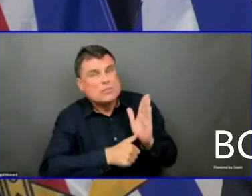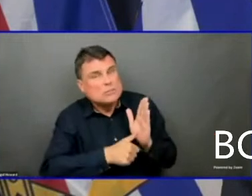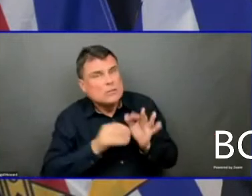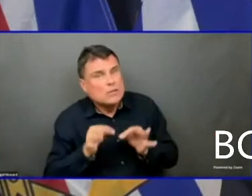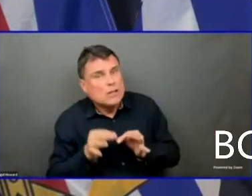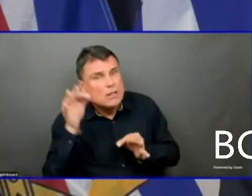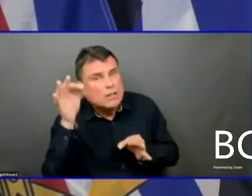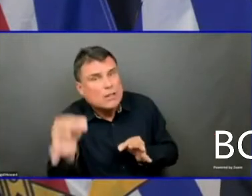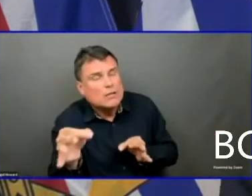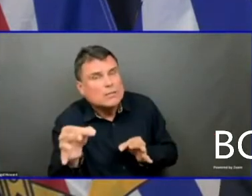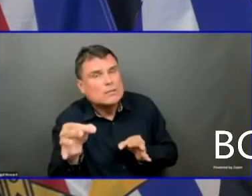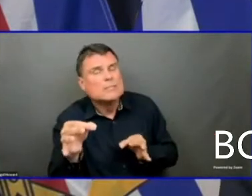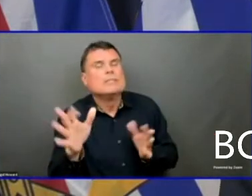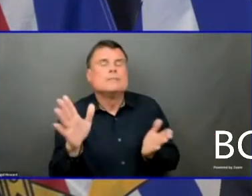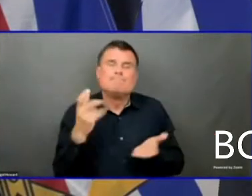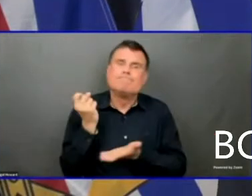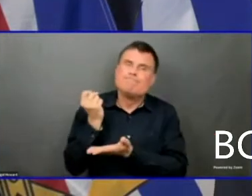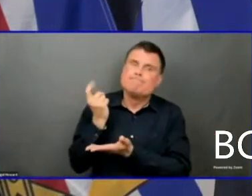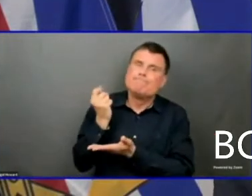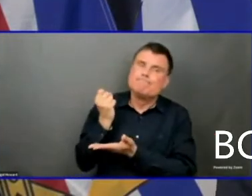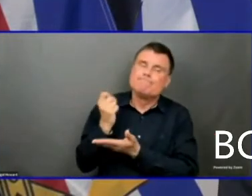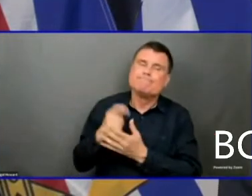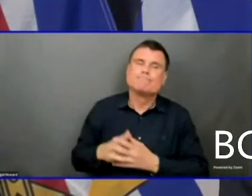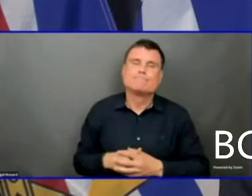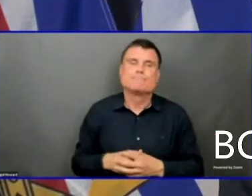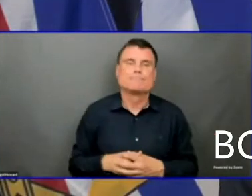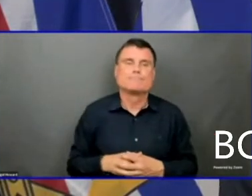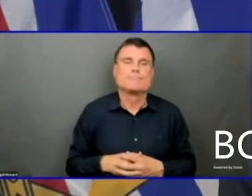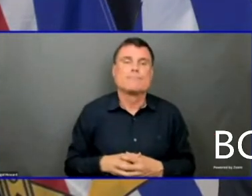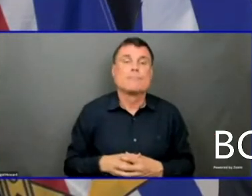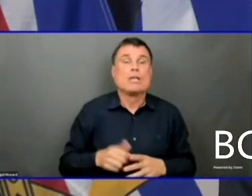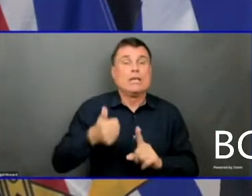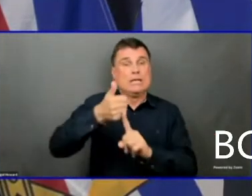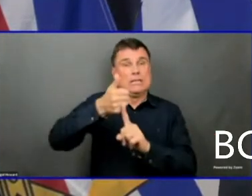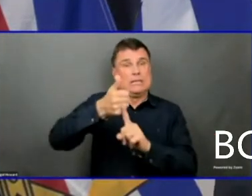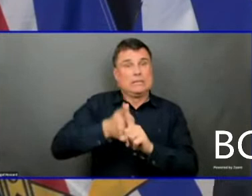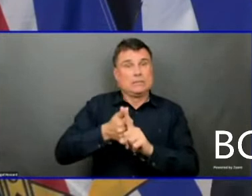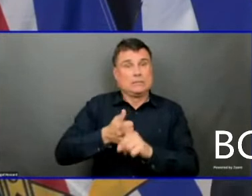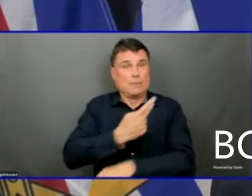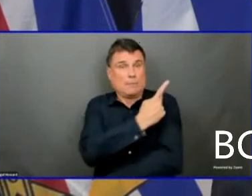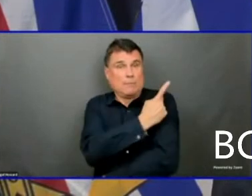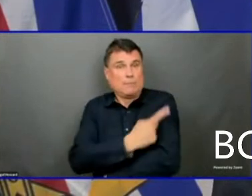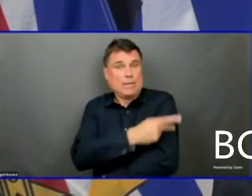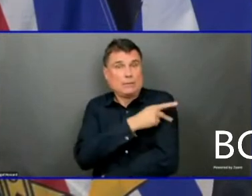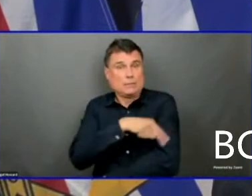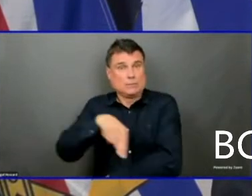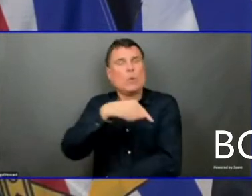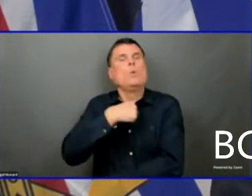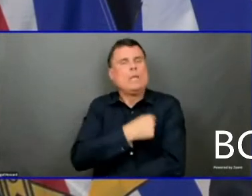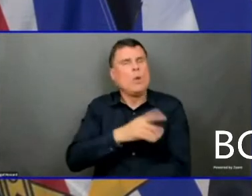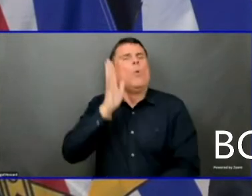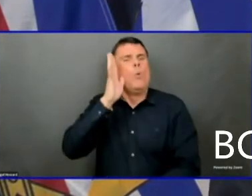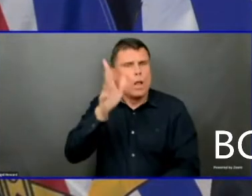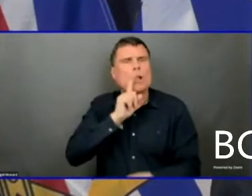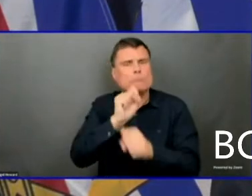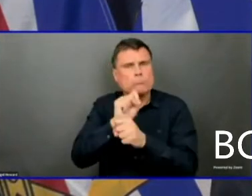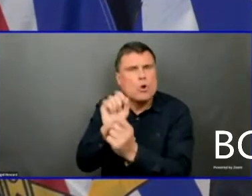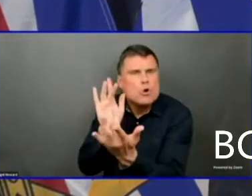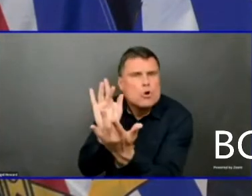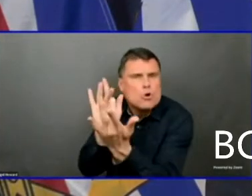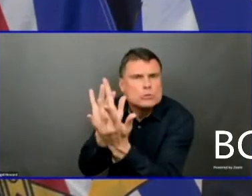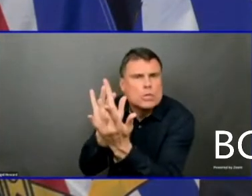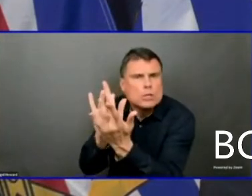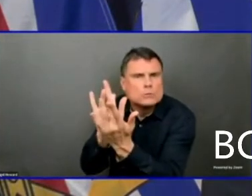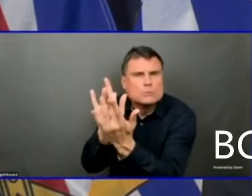Again, each of those patients will be contacted to rebook their surgery once the pressure on our hospital decreases. I note in